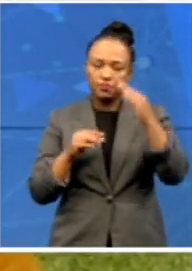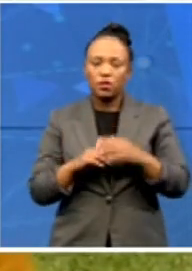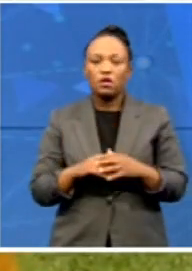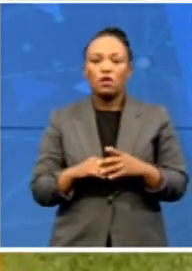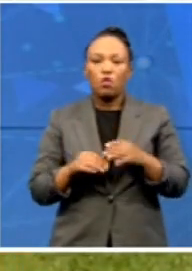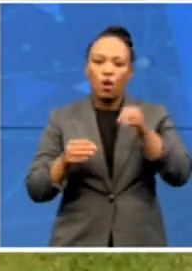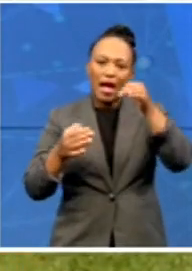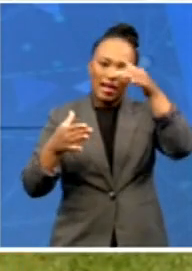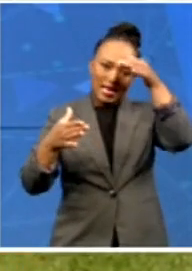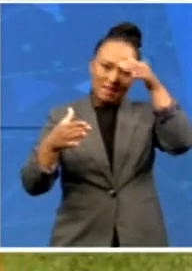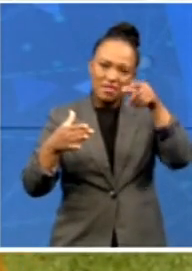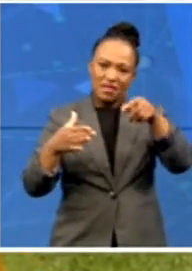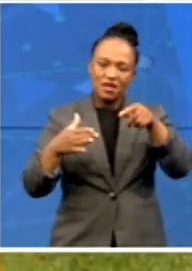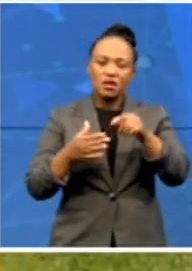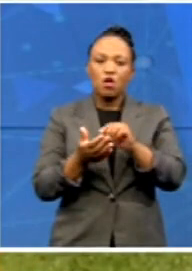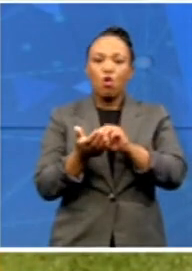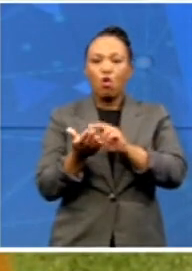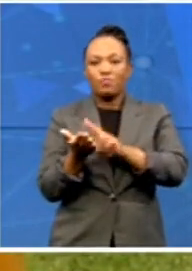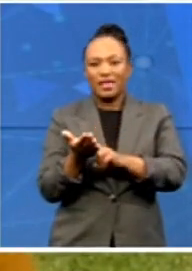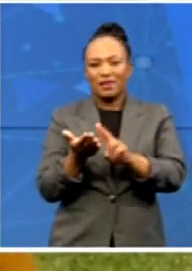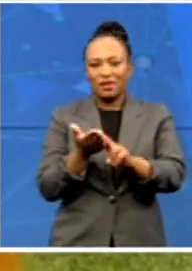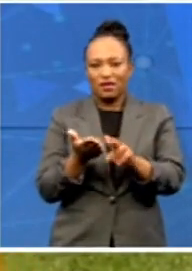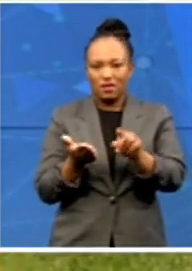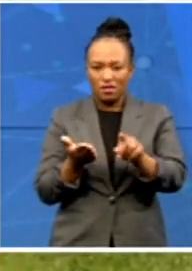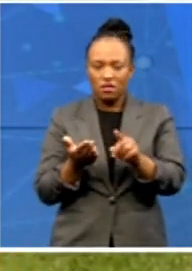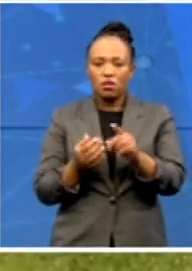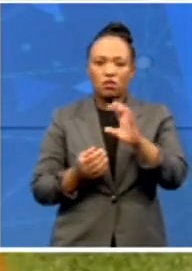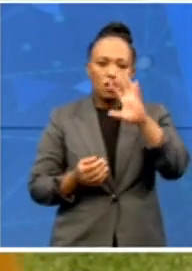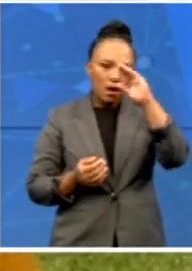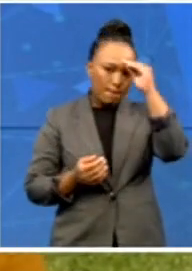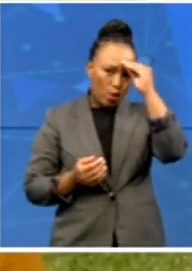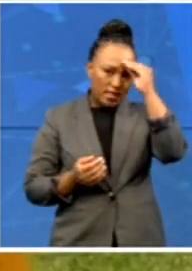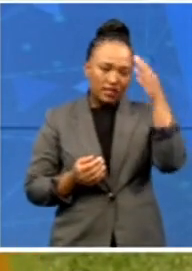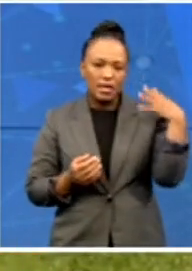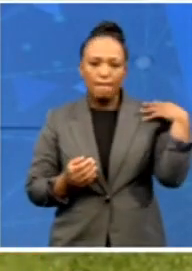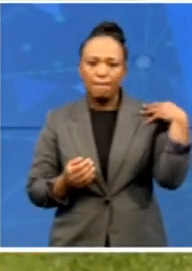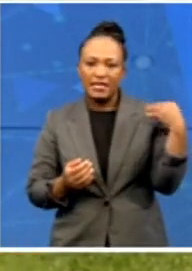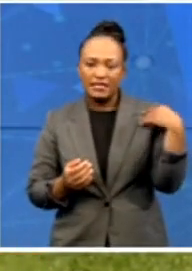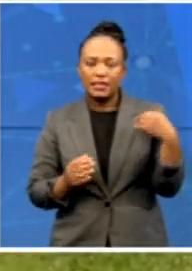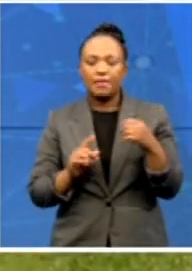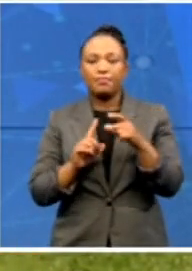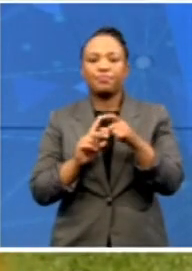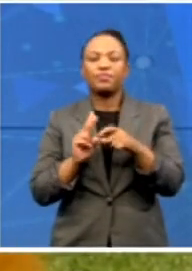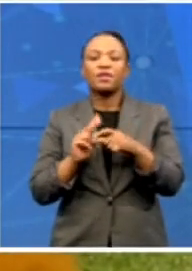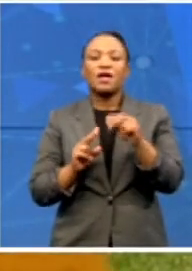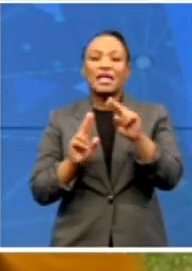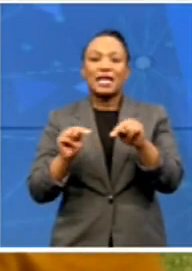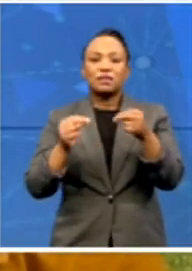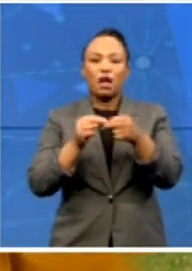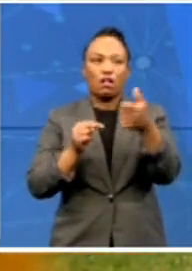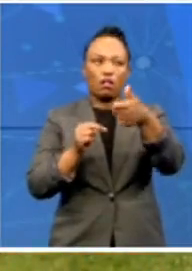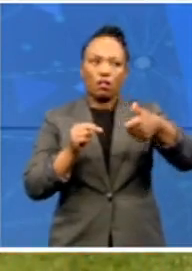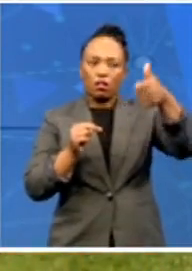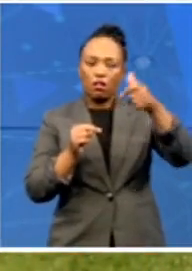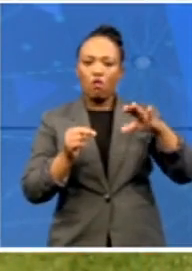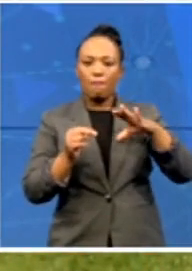Minister, Provincial Commissioner, National Commissioner, the MEC for Safety and Transport, they are all here. And if I can just